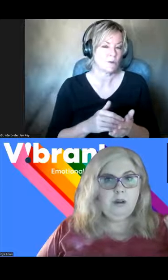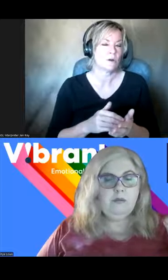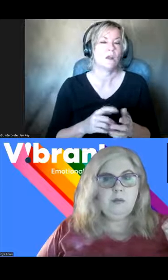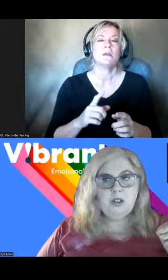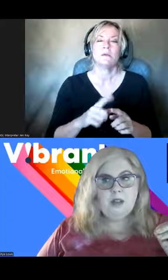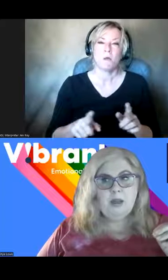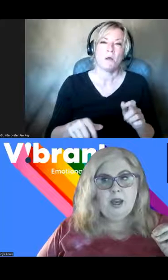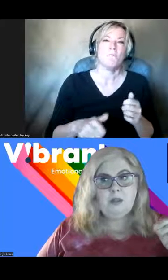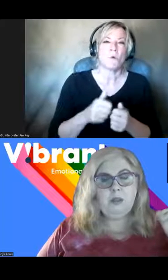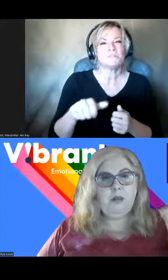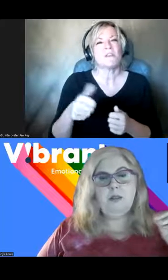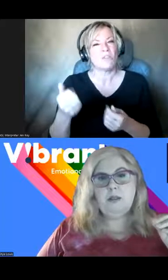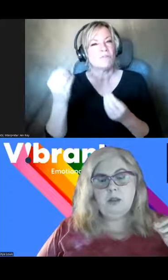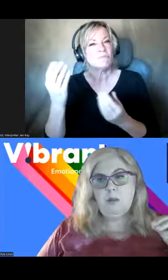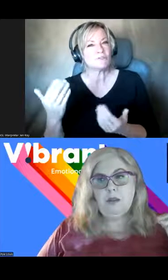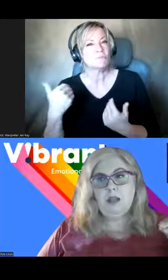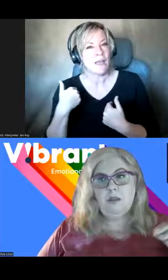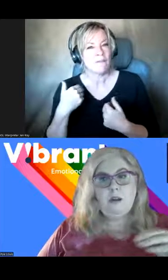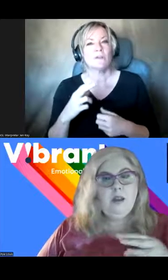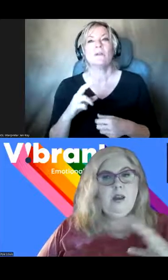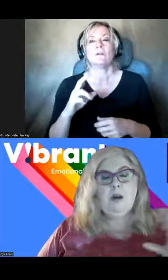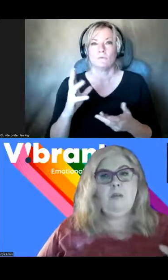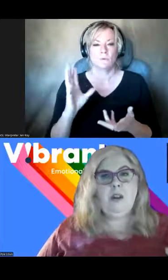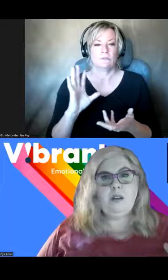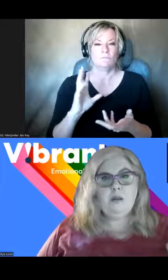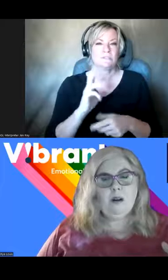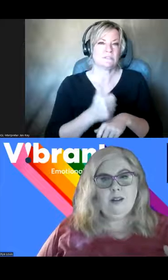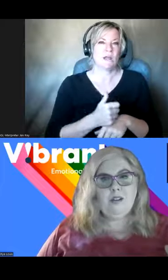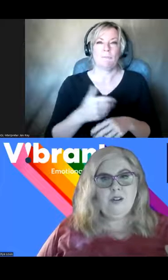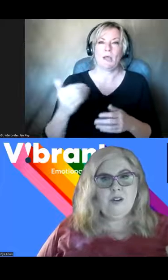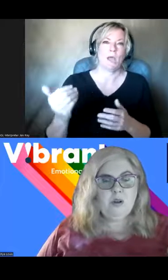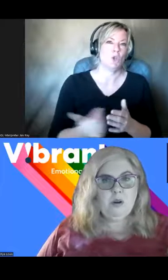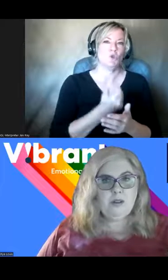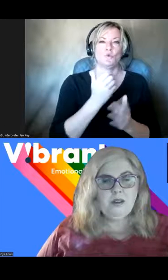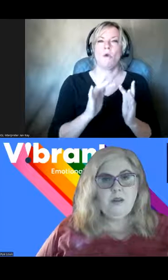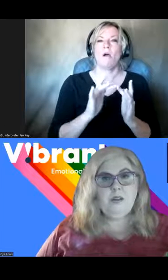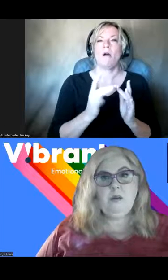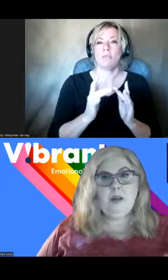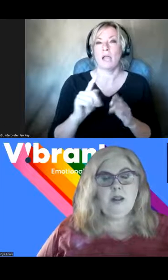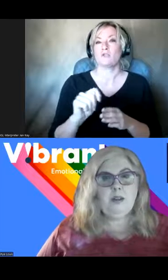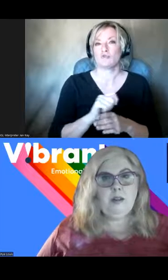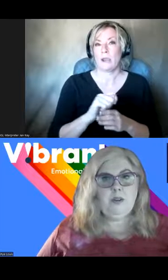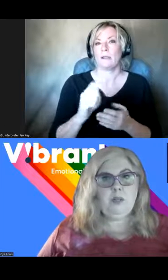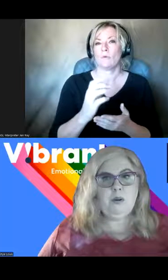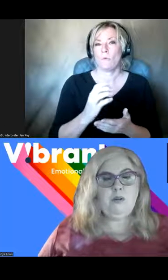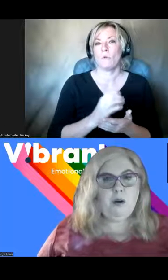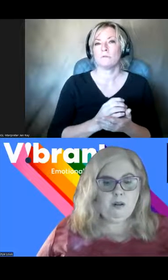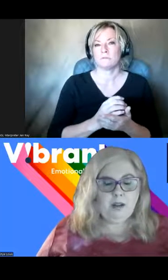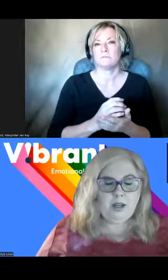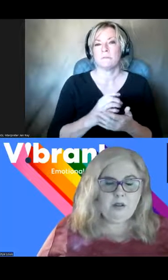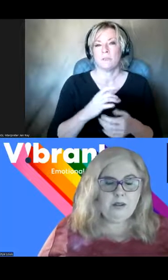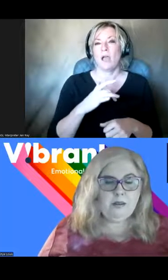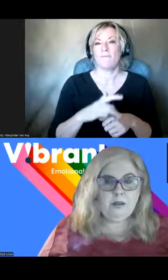know, other information that we have is we use this time to put together a brand new online training course. So that is available